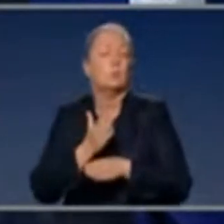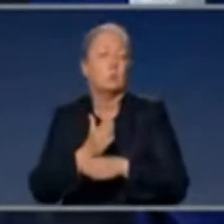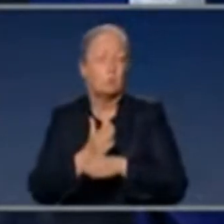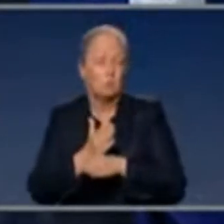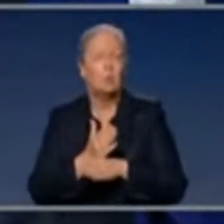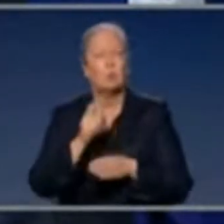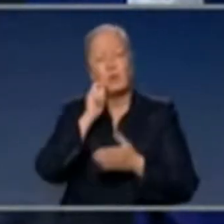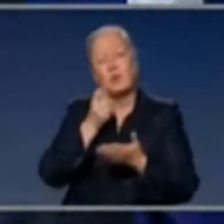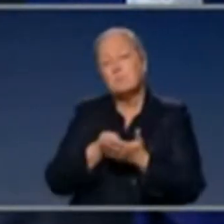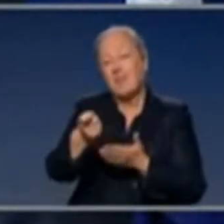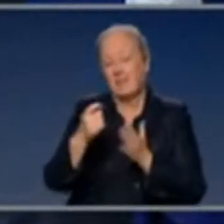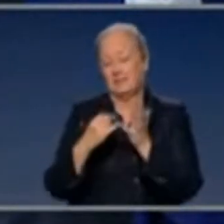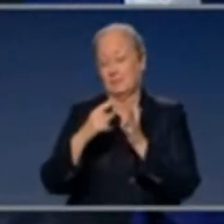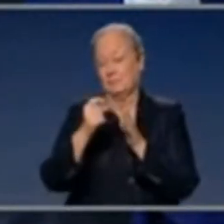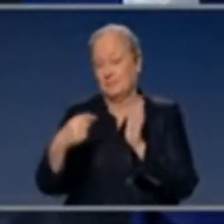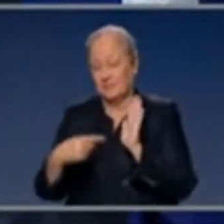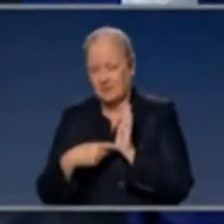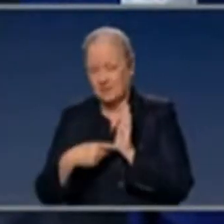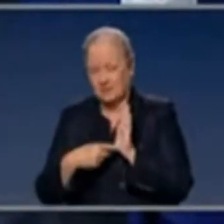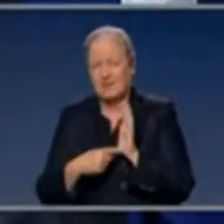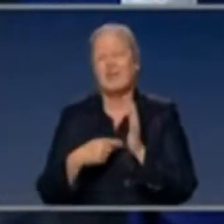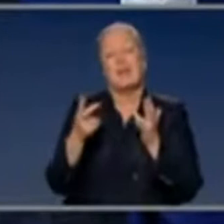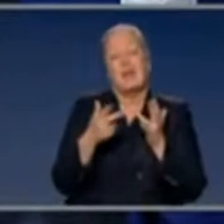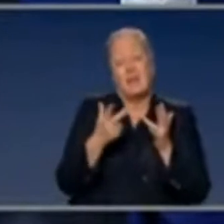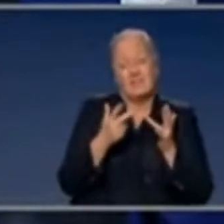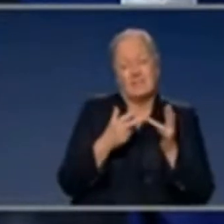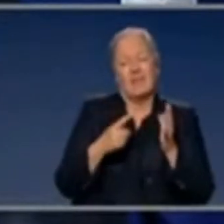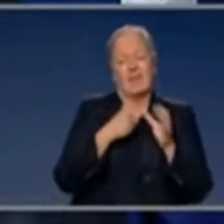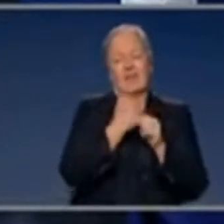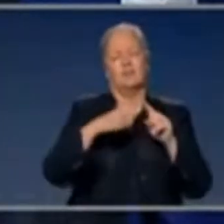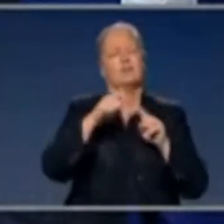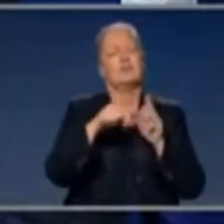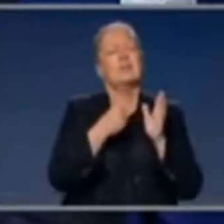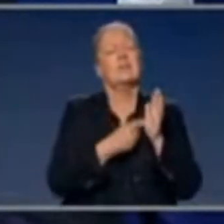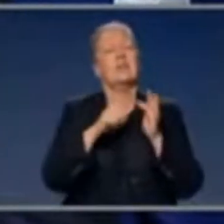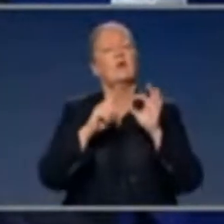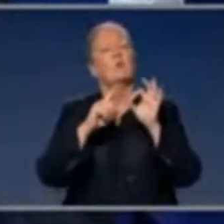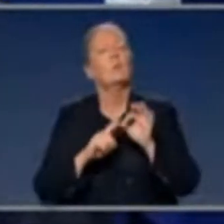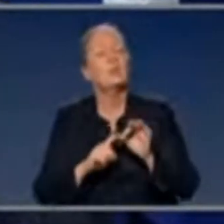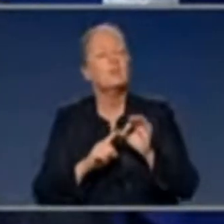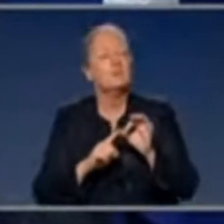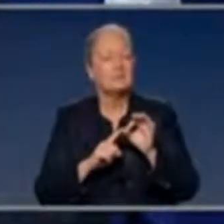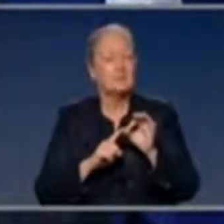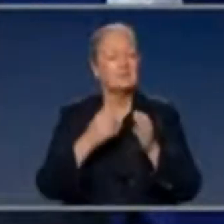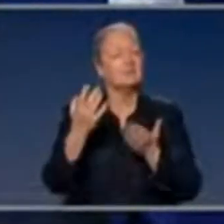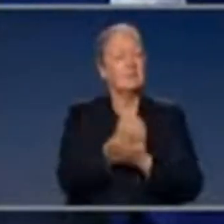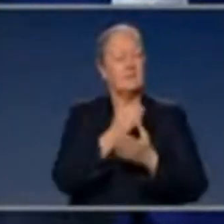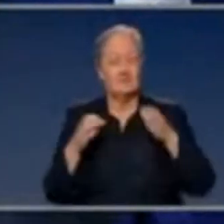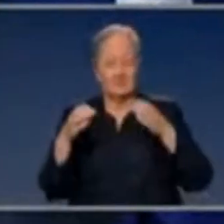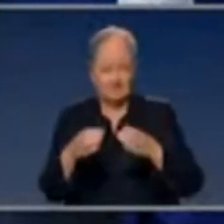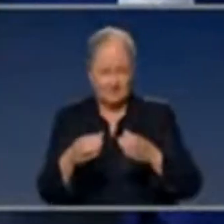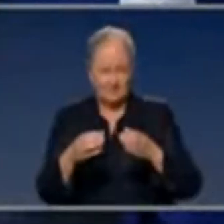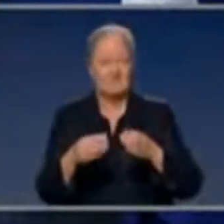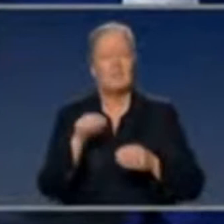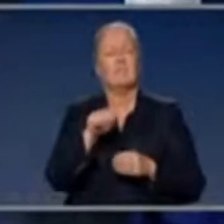we are also providing an additional $9 million to the Aged Care Quality and Safety Commission to support their ongoing regulation of